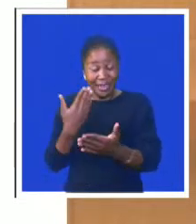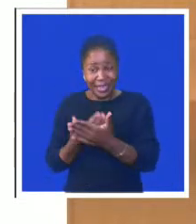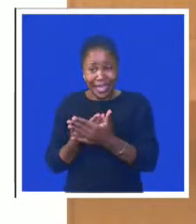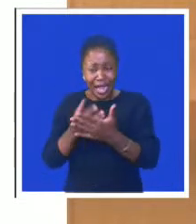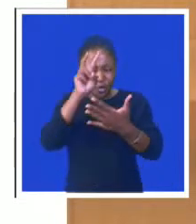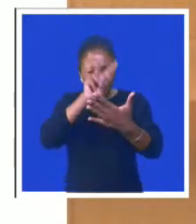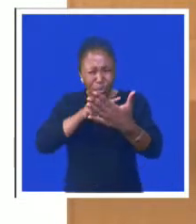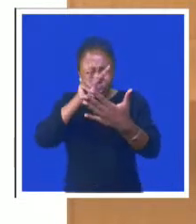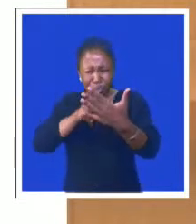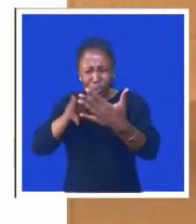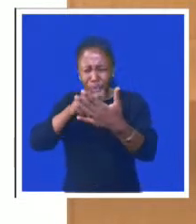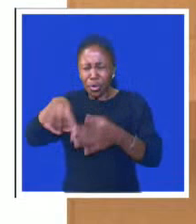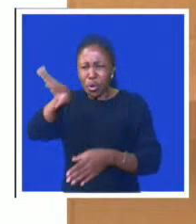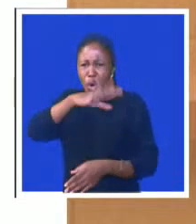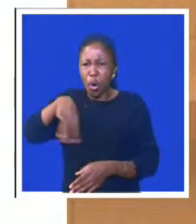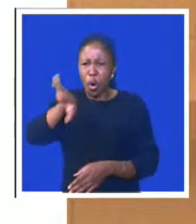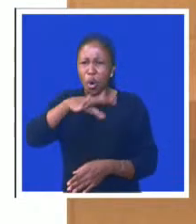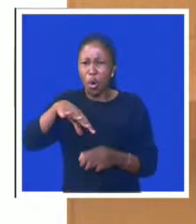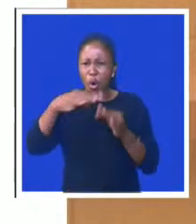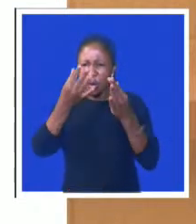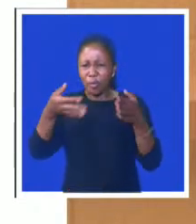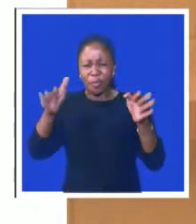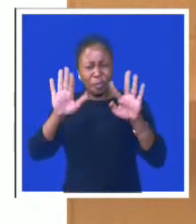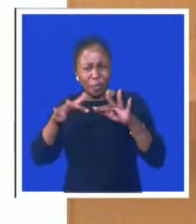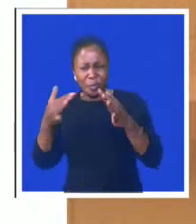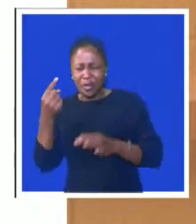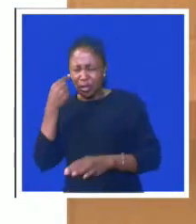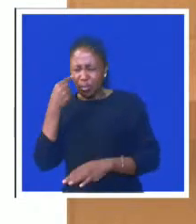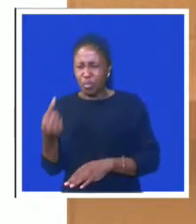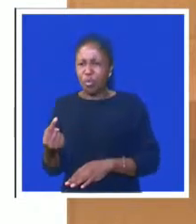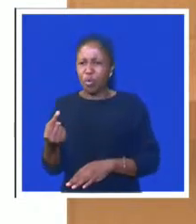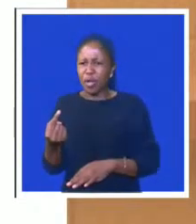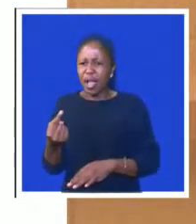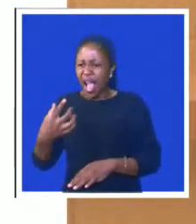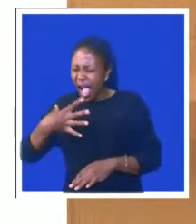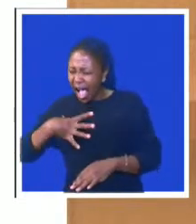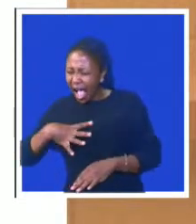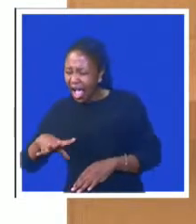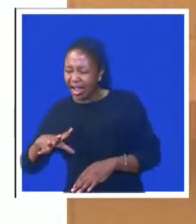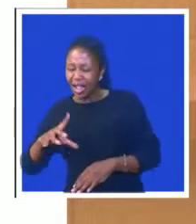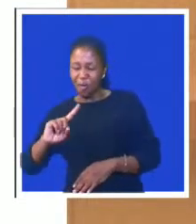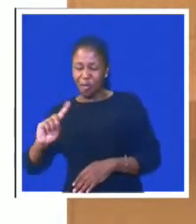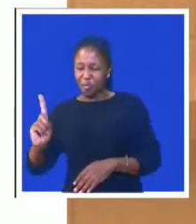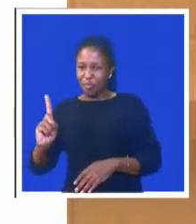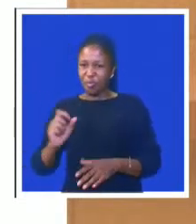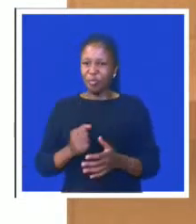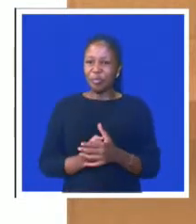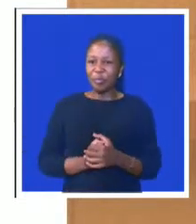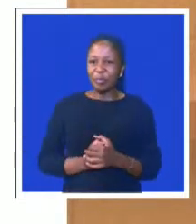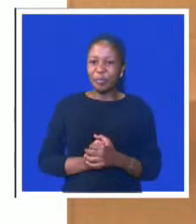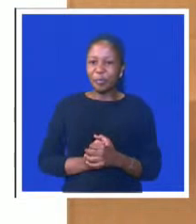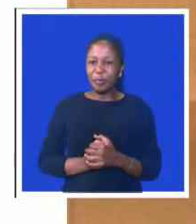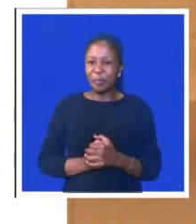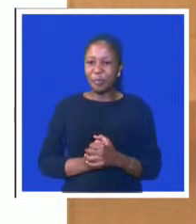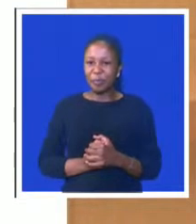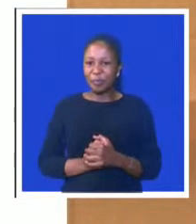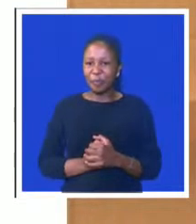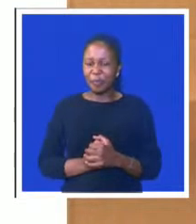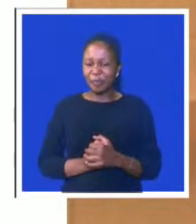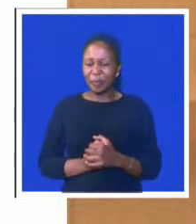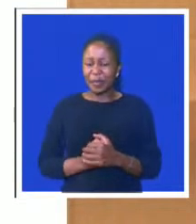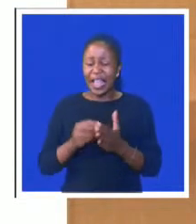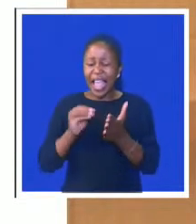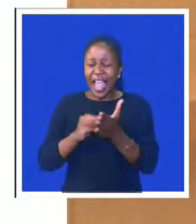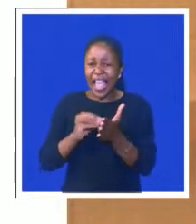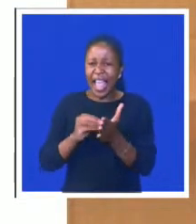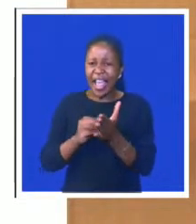look at line number 4. Line number 4, it says, under that tree there is